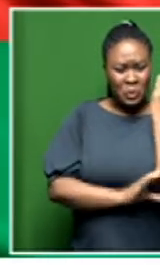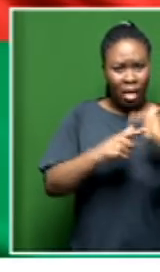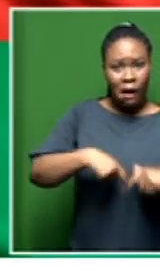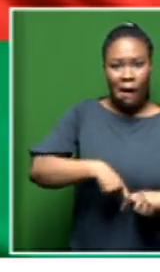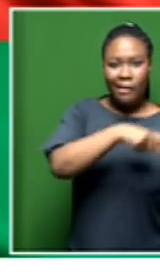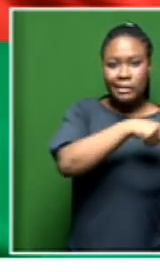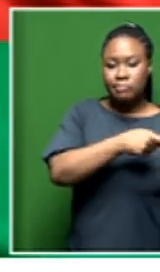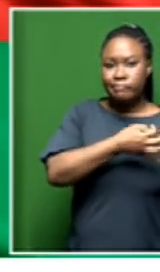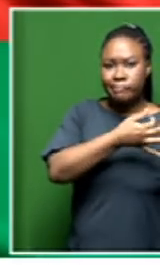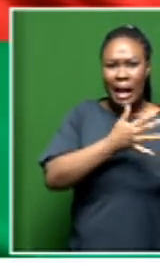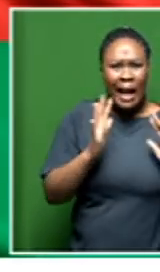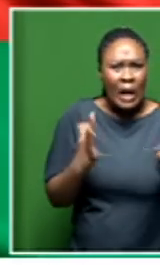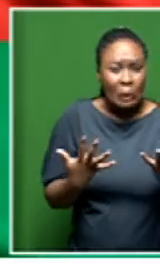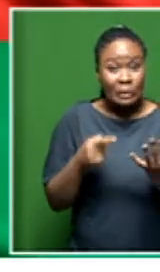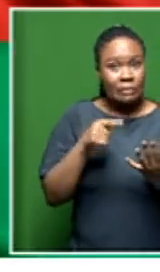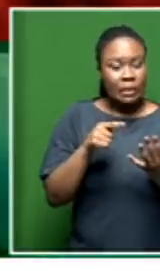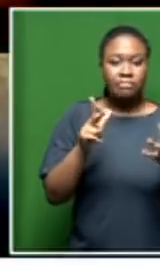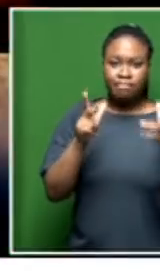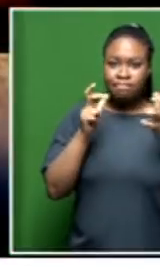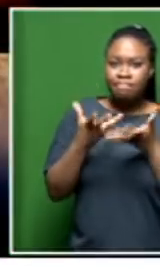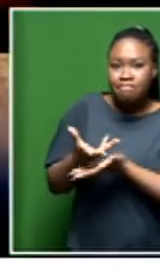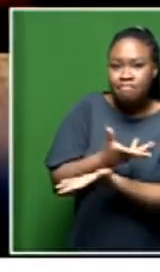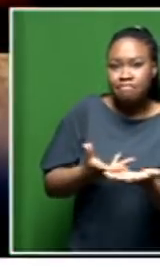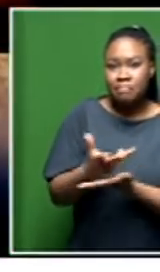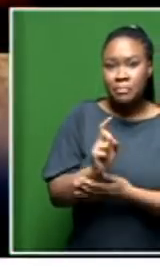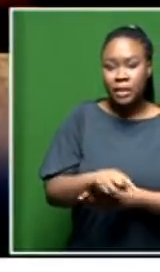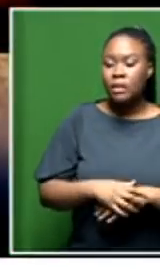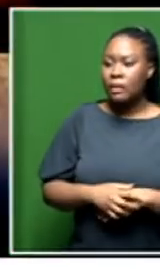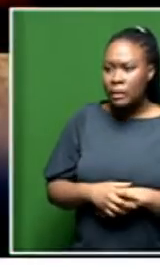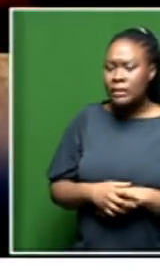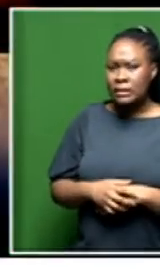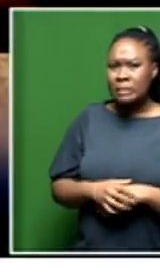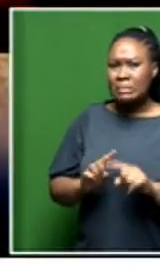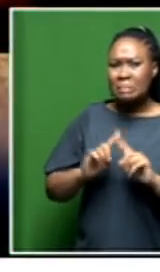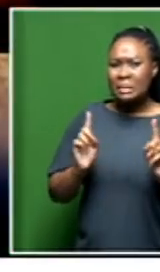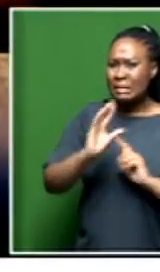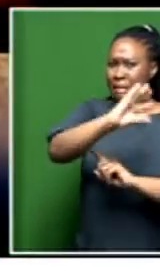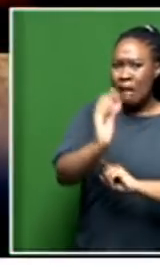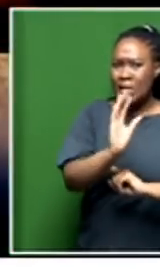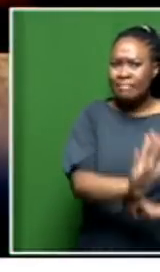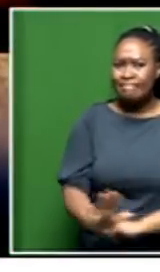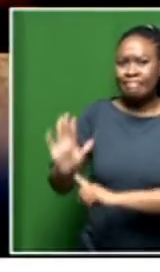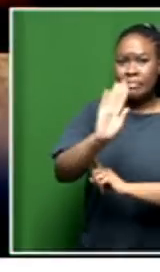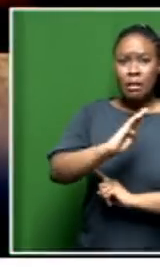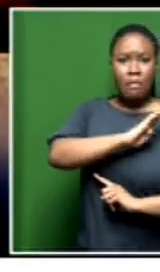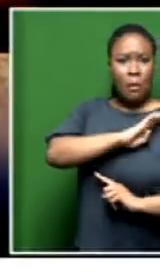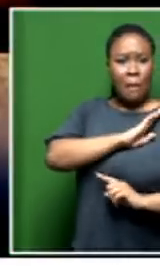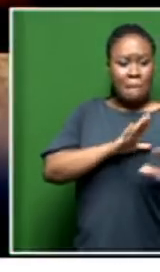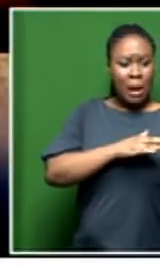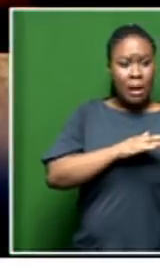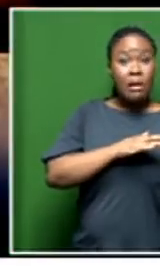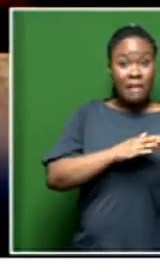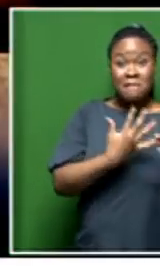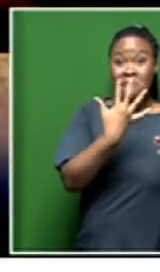that we would like to hear about. The great worry is the amount of coups that we are seeing. We've seen now